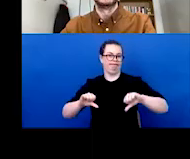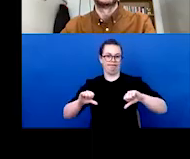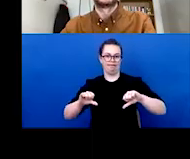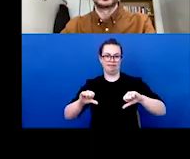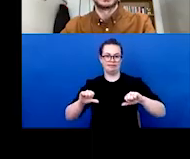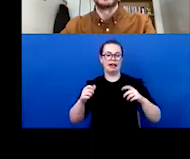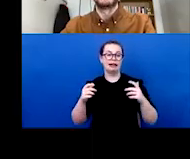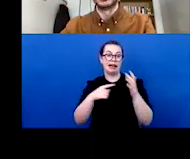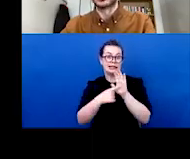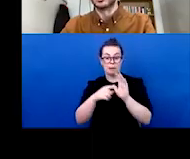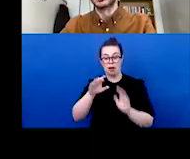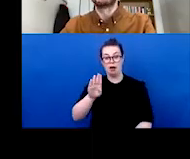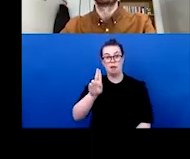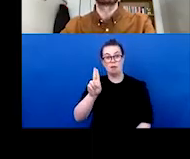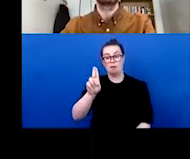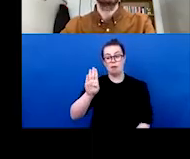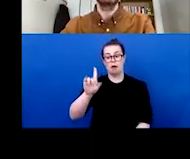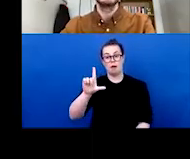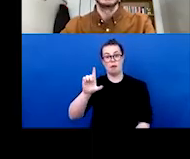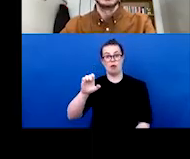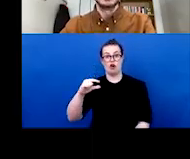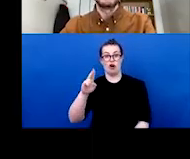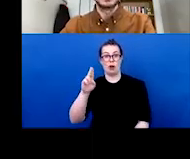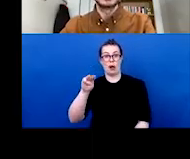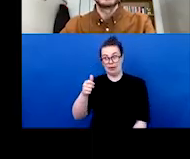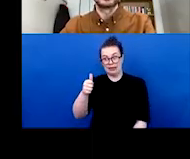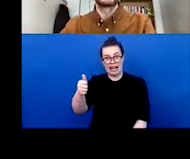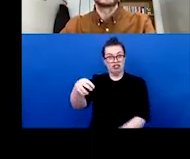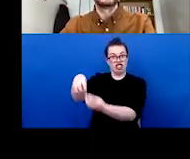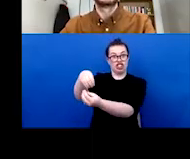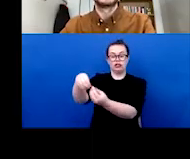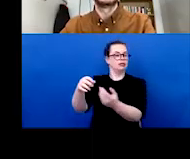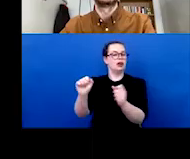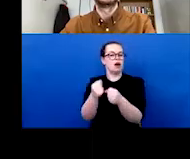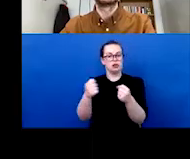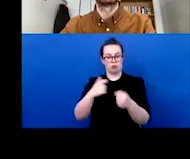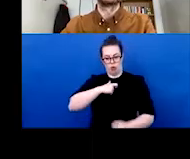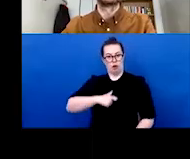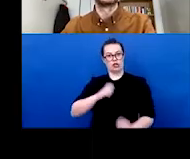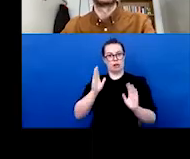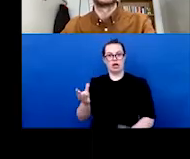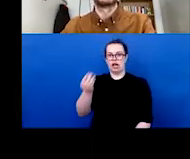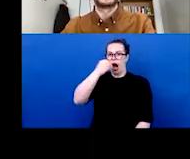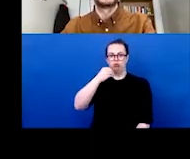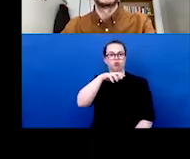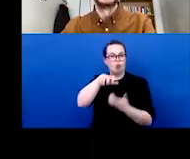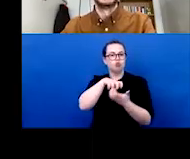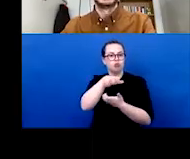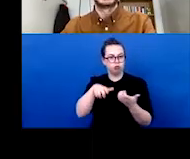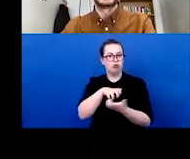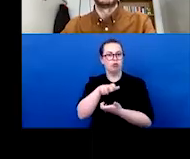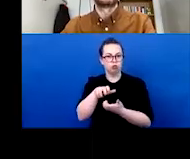chew, it's being chewed. Now, but when Kim and Osterod looked at ERP responses, so